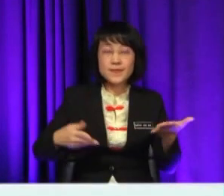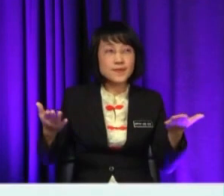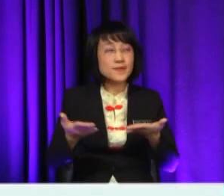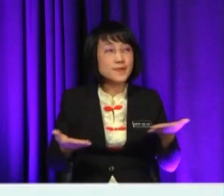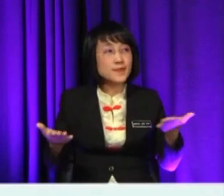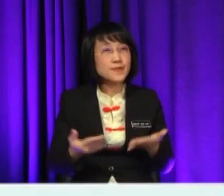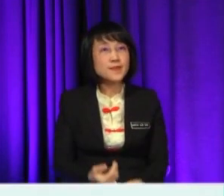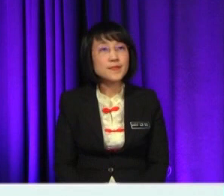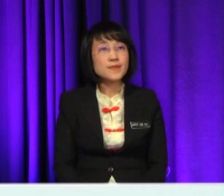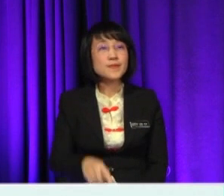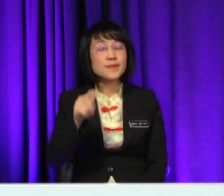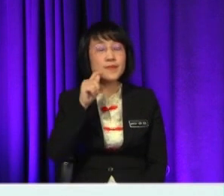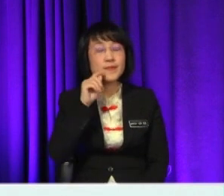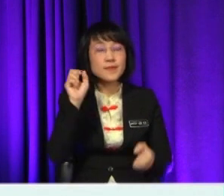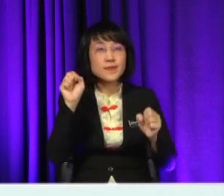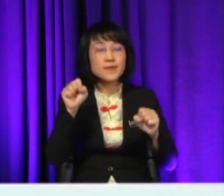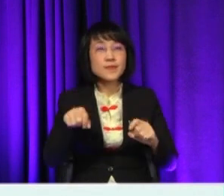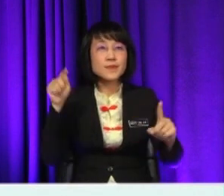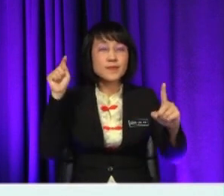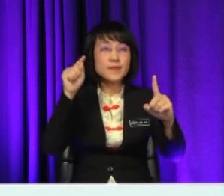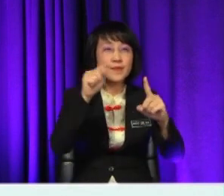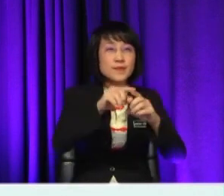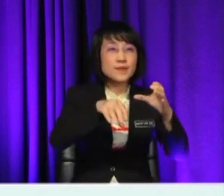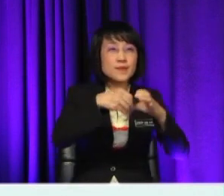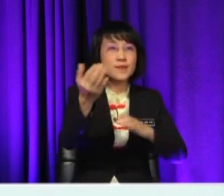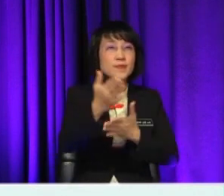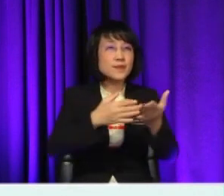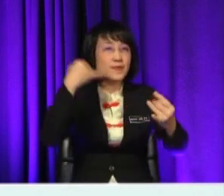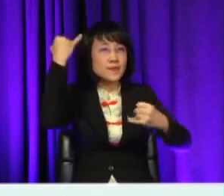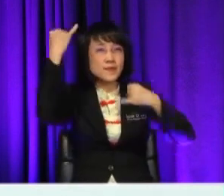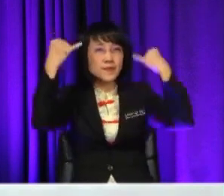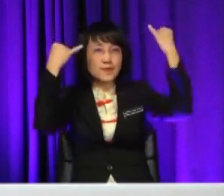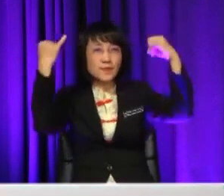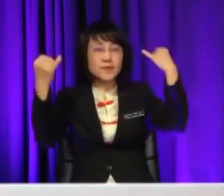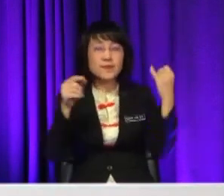Can you point out some of the imagery that you see?